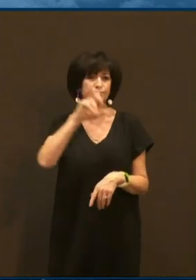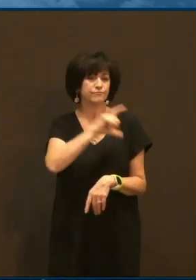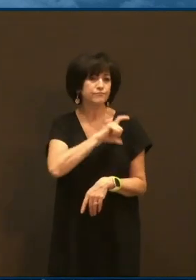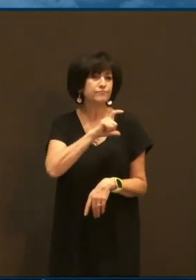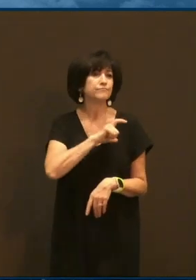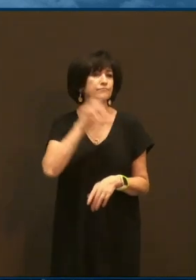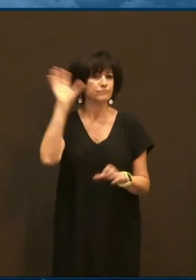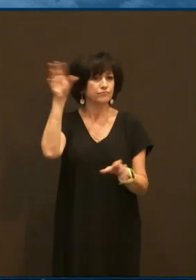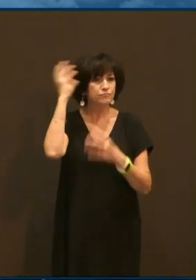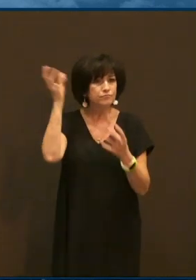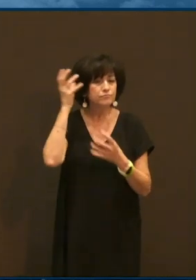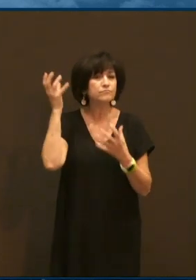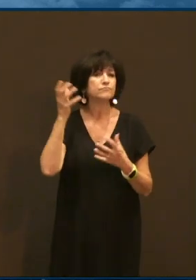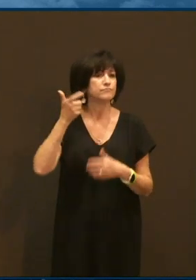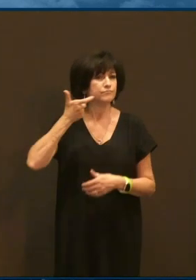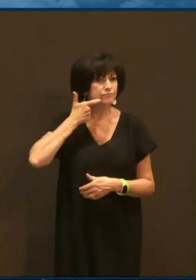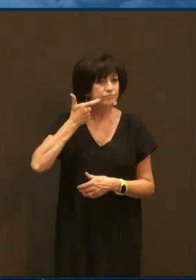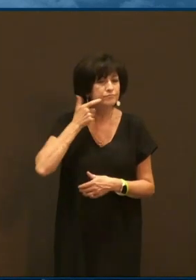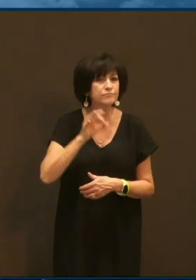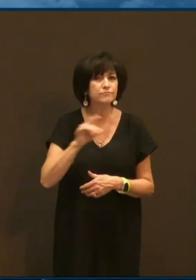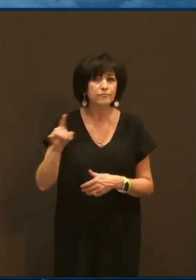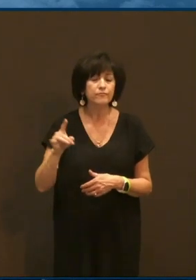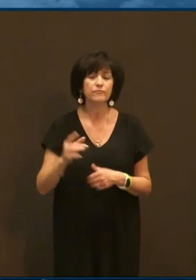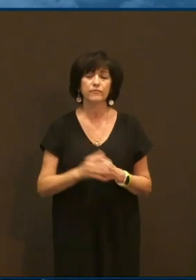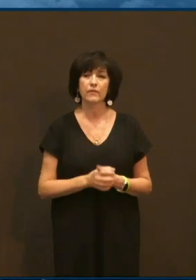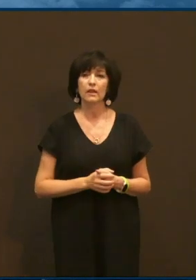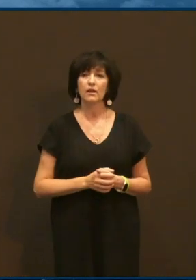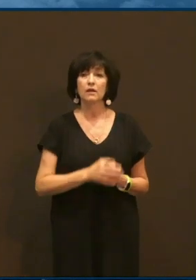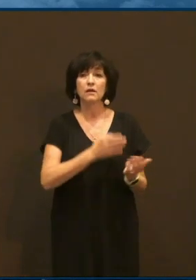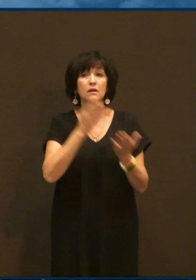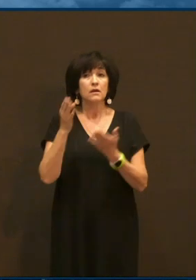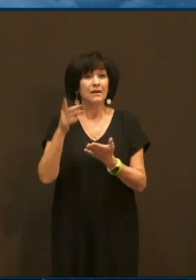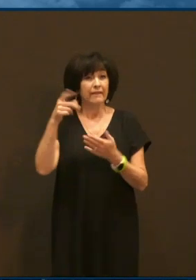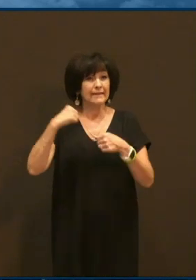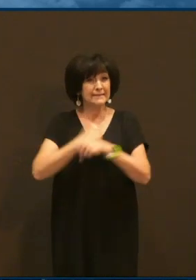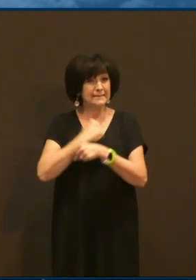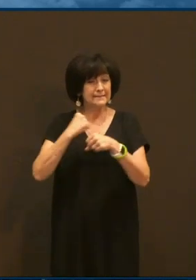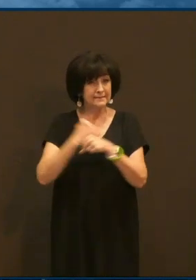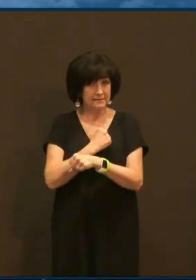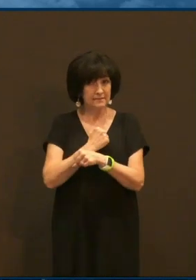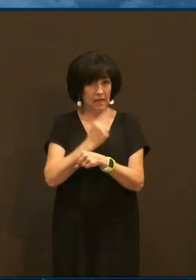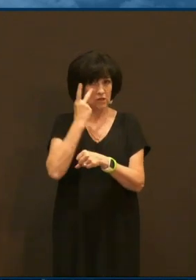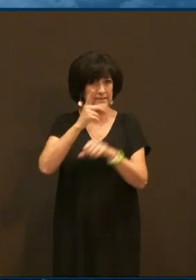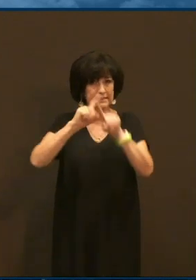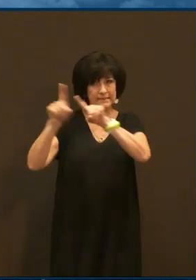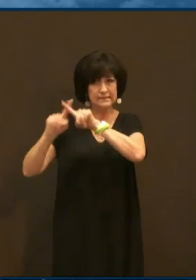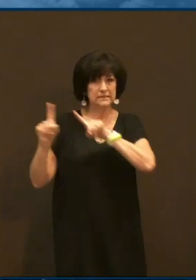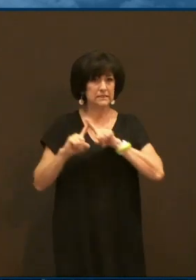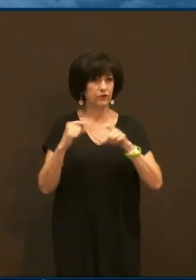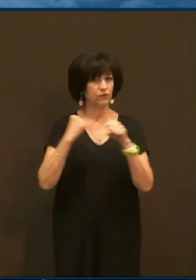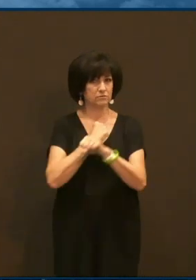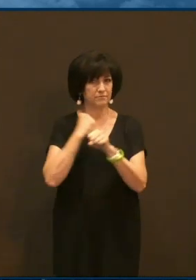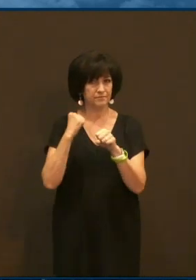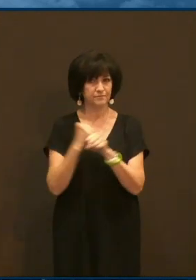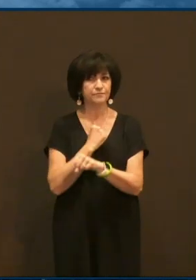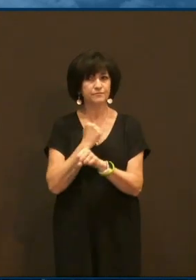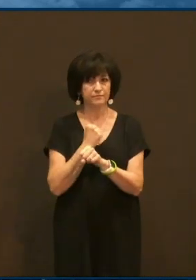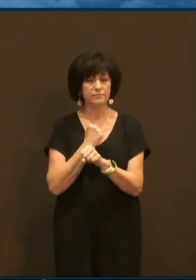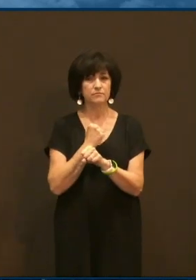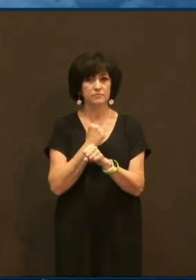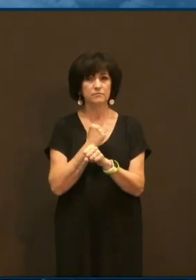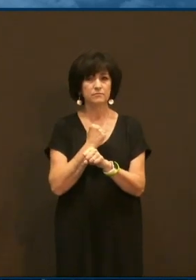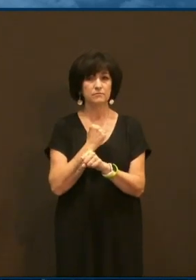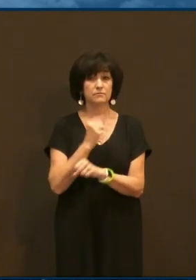So here's the data dashboard. You can see again the trend, and there at the end of the trend, starting there